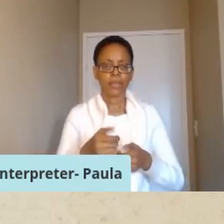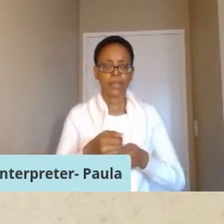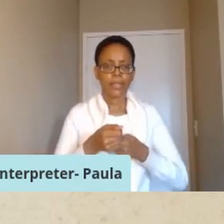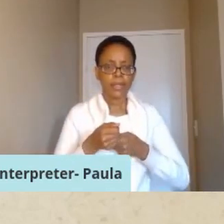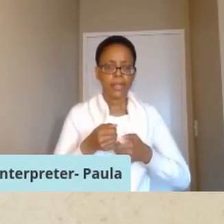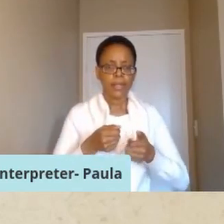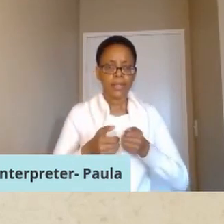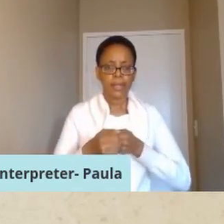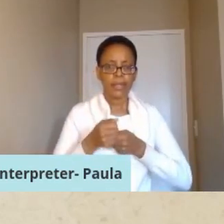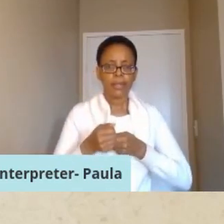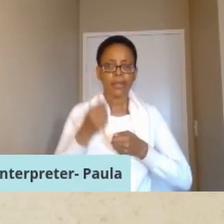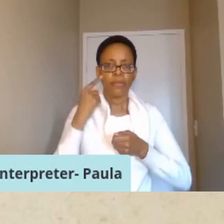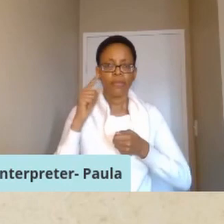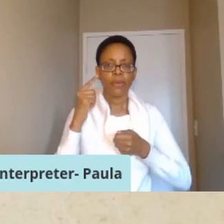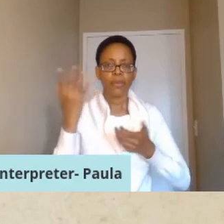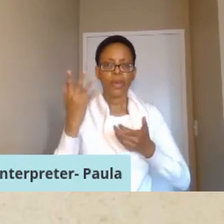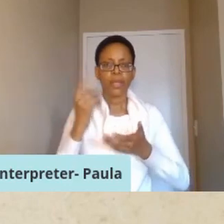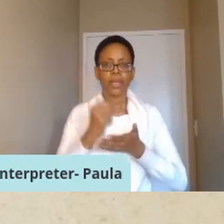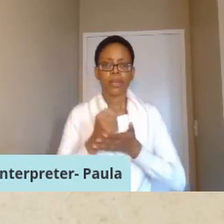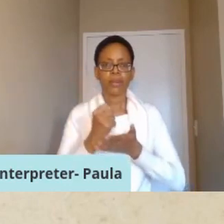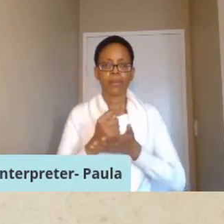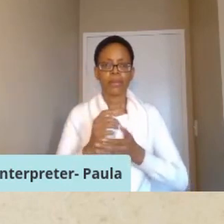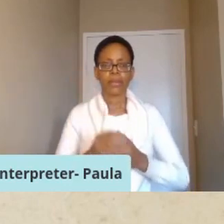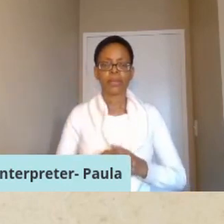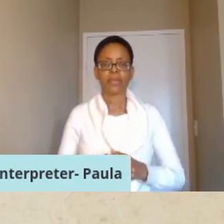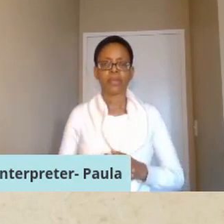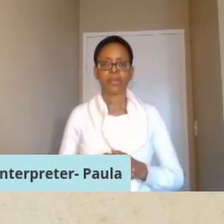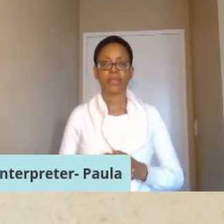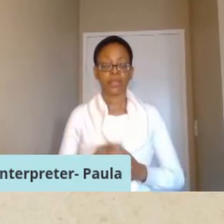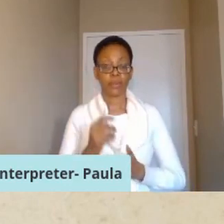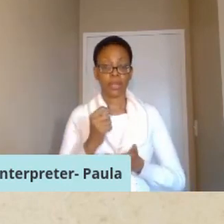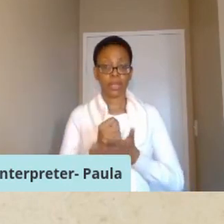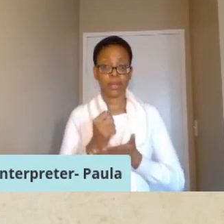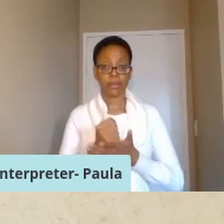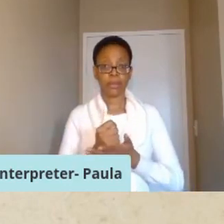aim of therapy is to activate